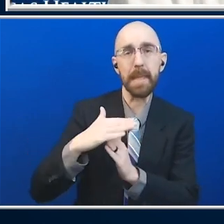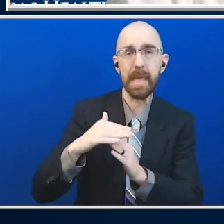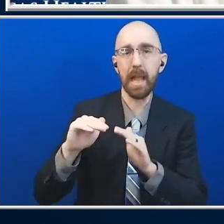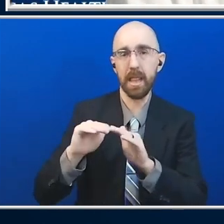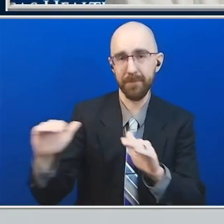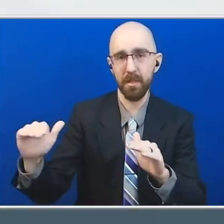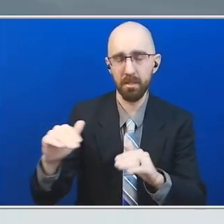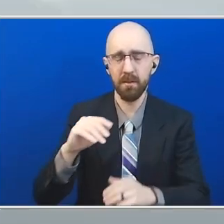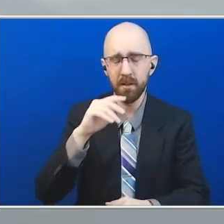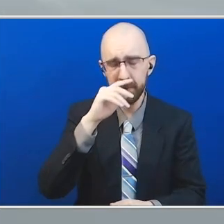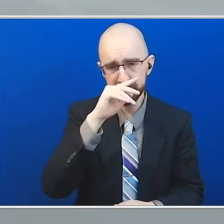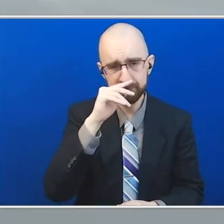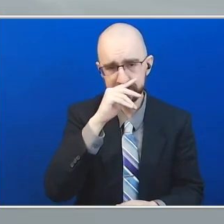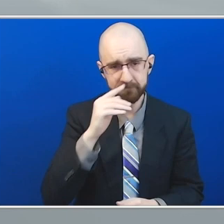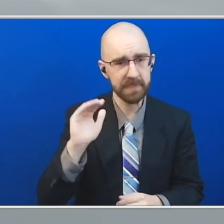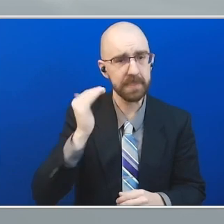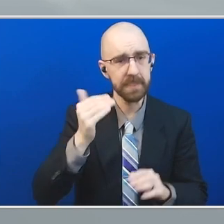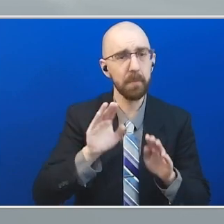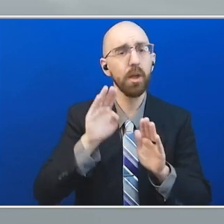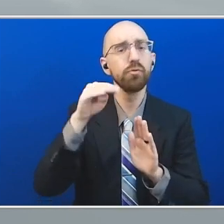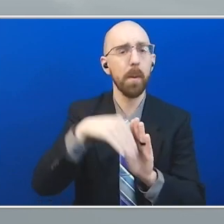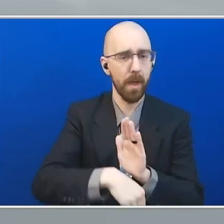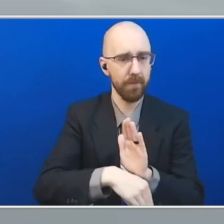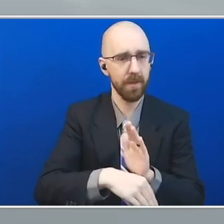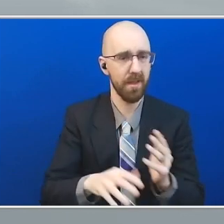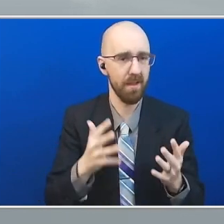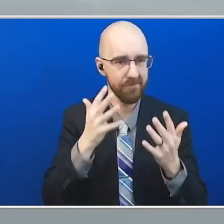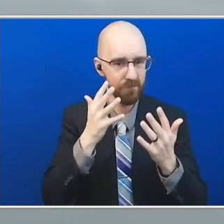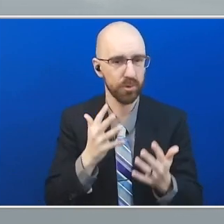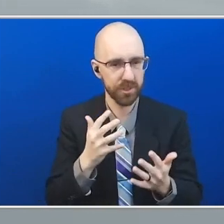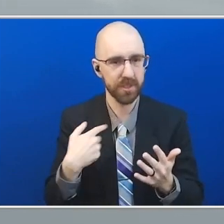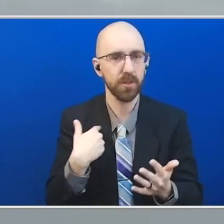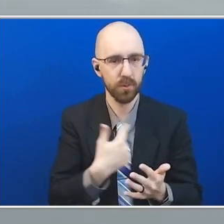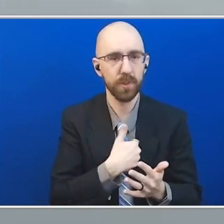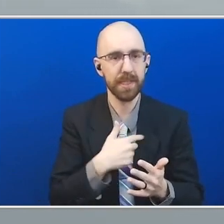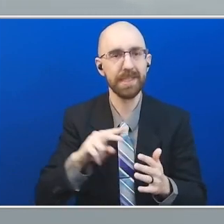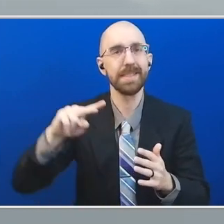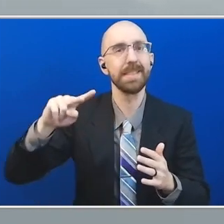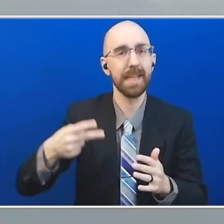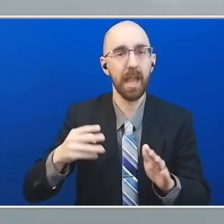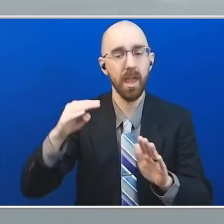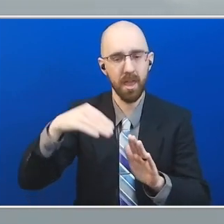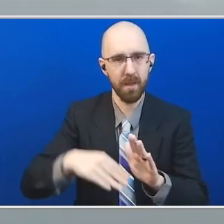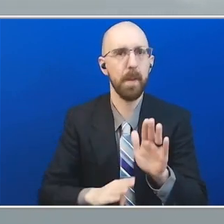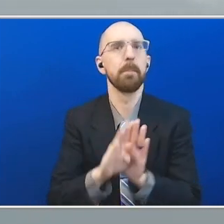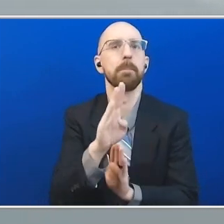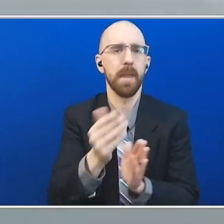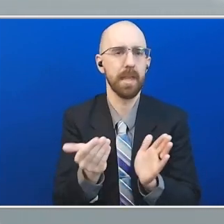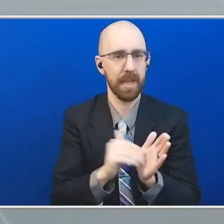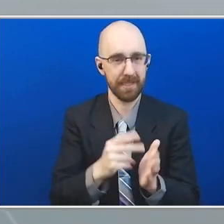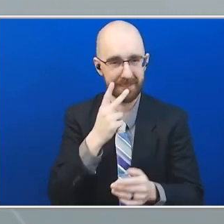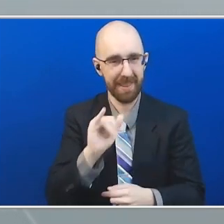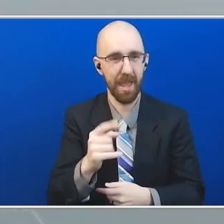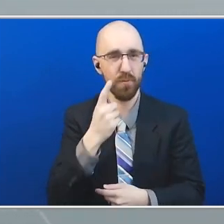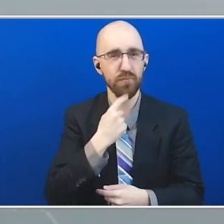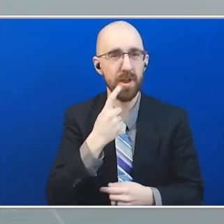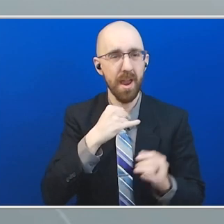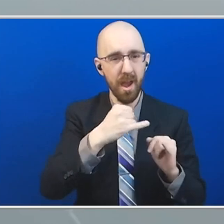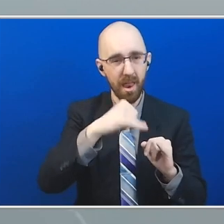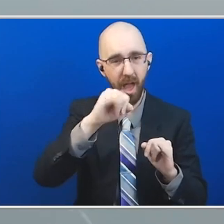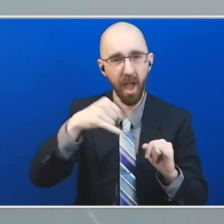that seemed to drop off, and then unfortunately we reached a second peak. And if you can see that red line there with the big